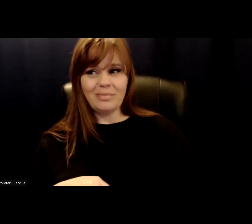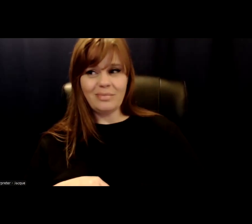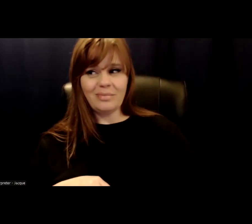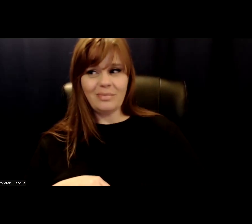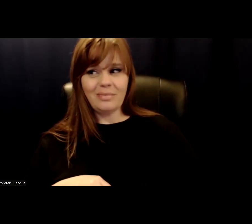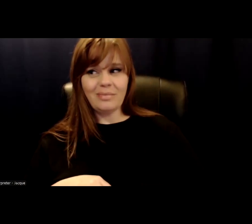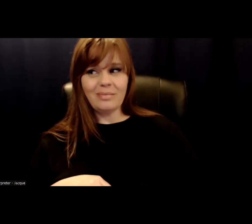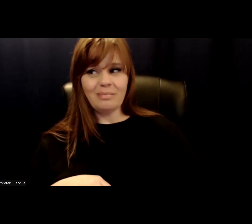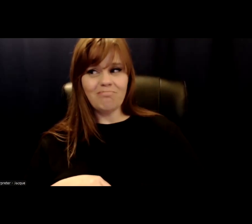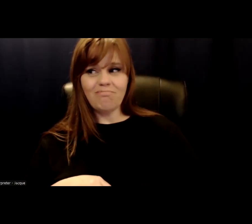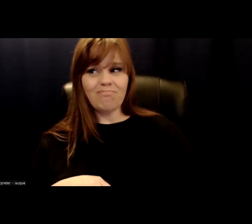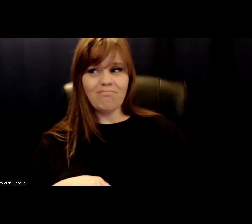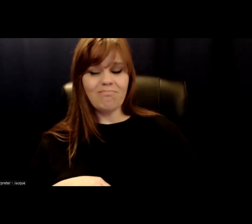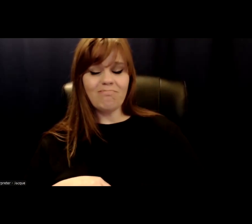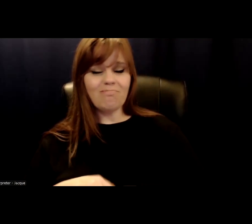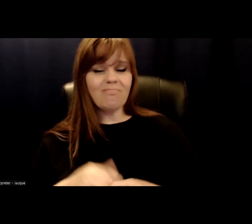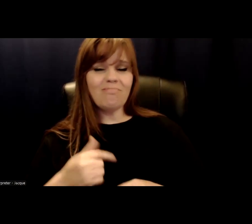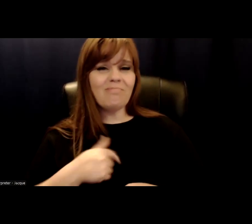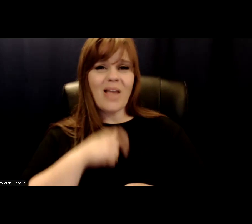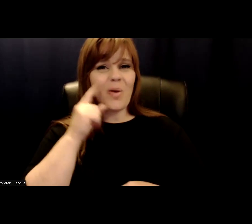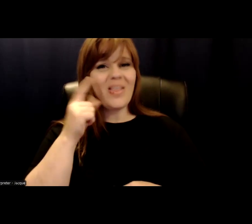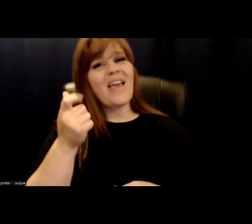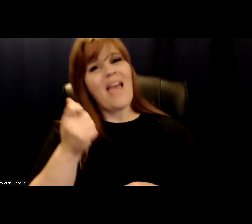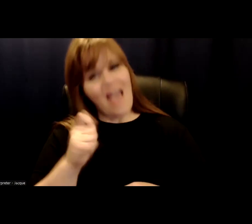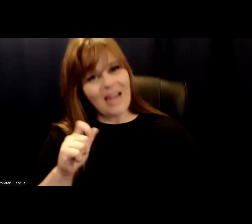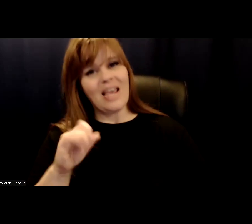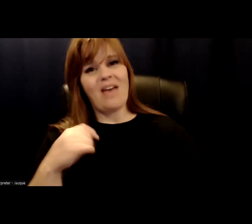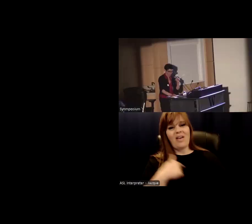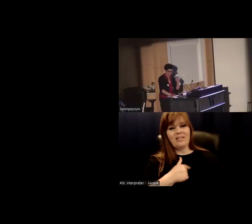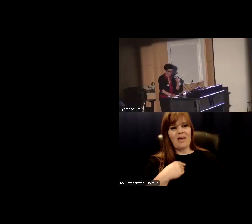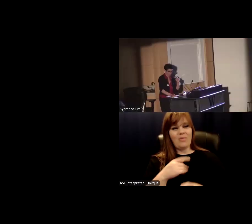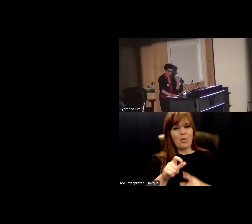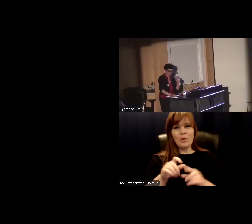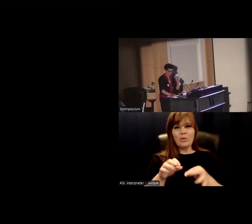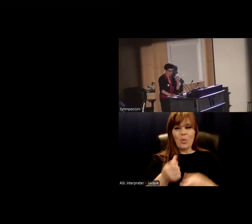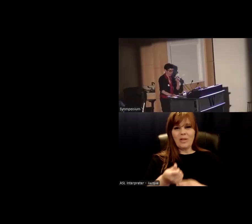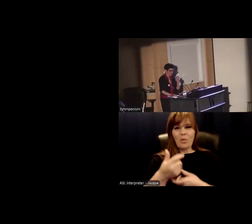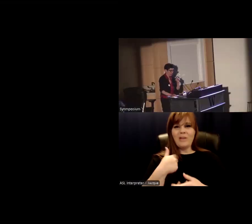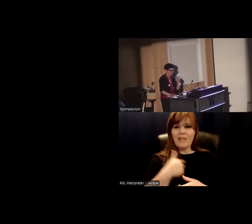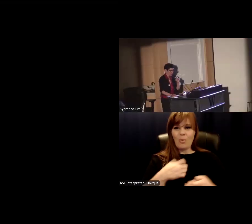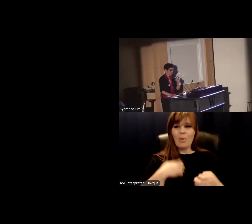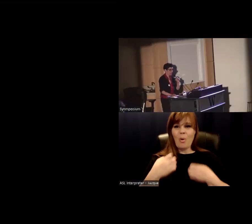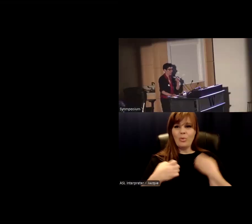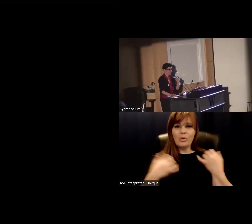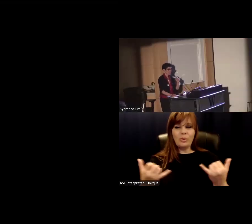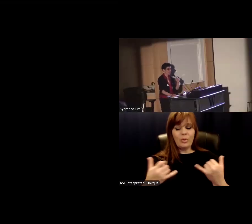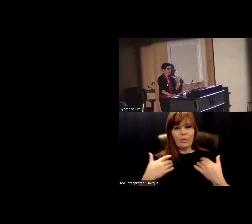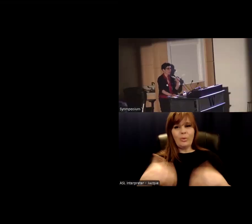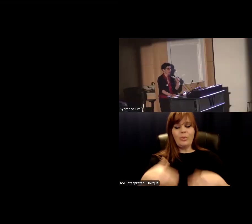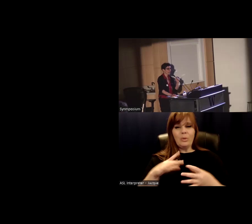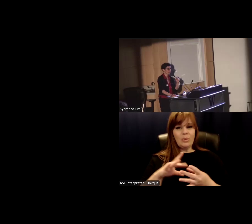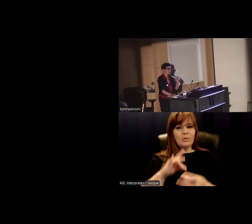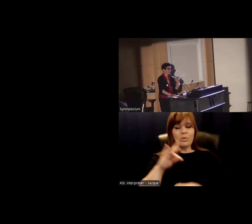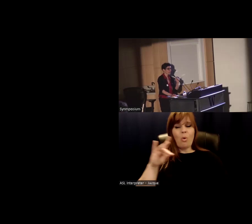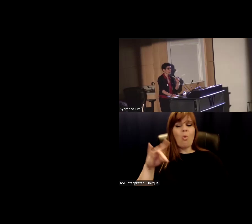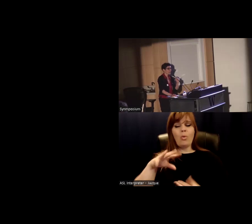has the words to express our emotion at this time. This was such a soul-stirring message of hope